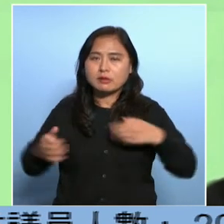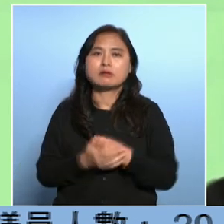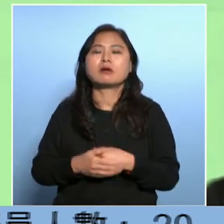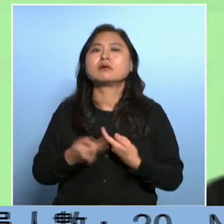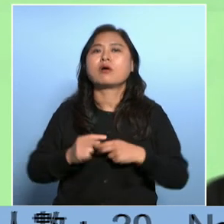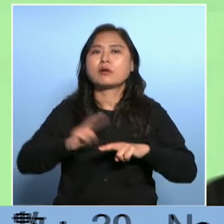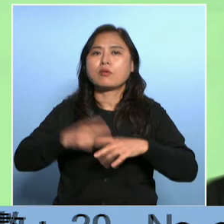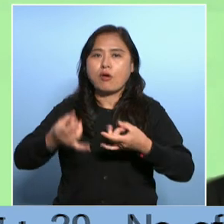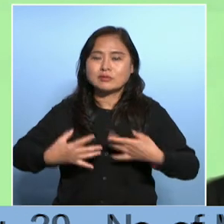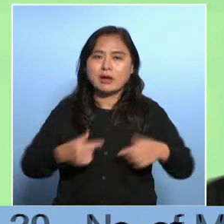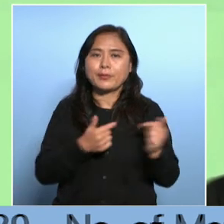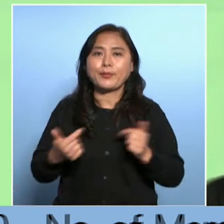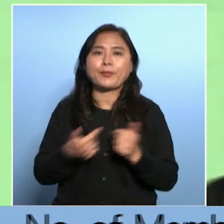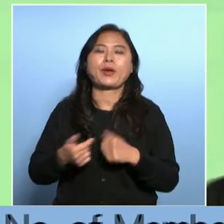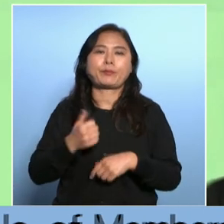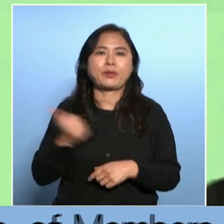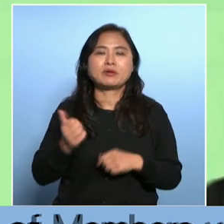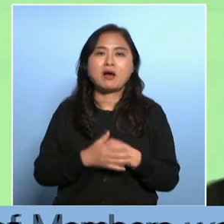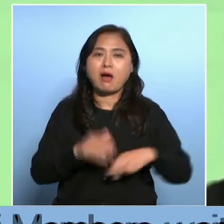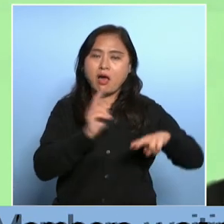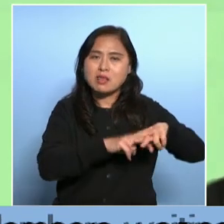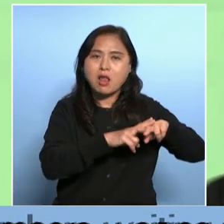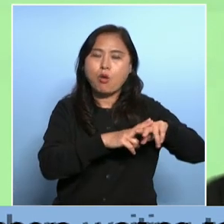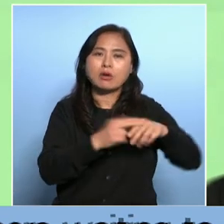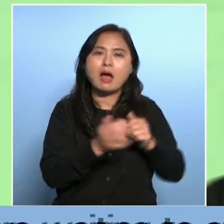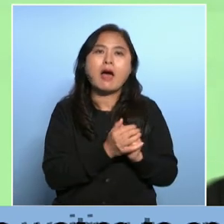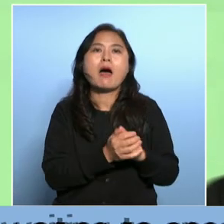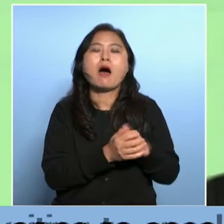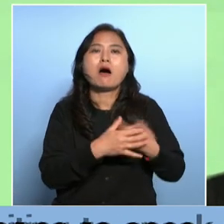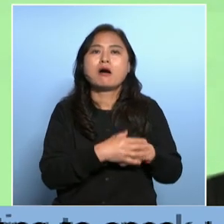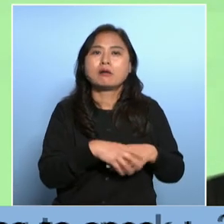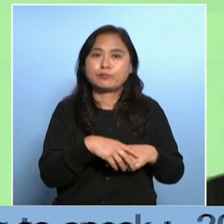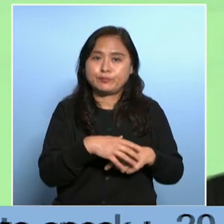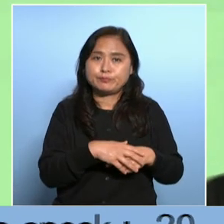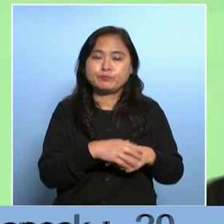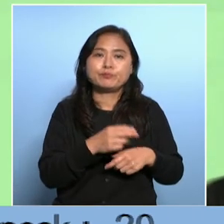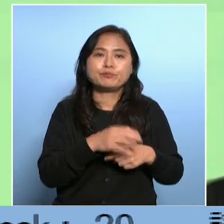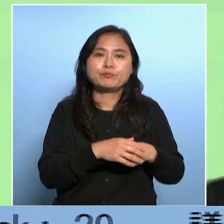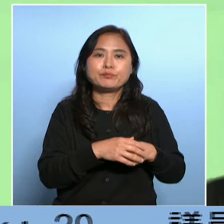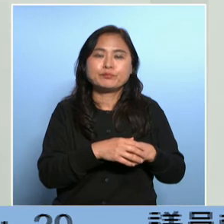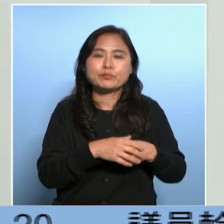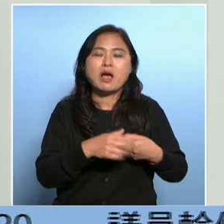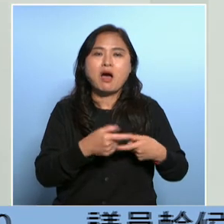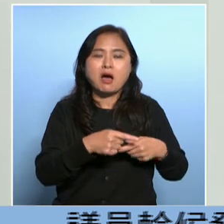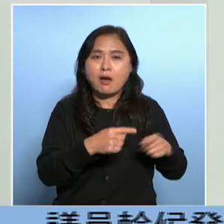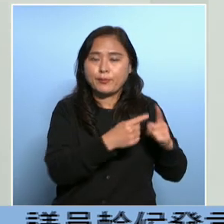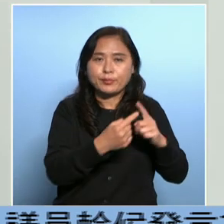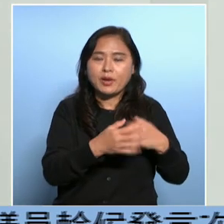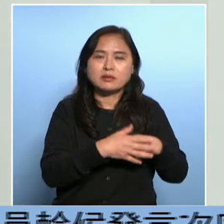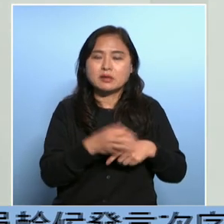to make sure the steadfast implementation of one country, two system.